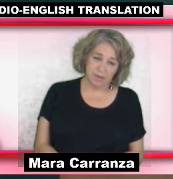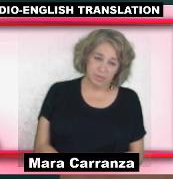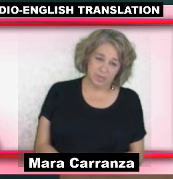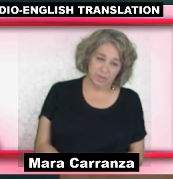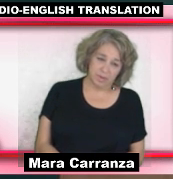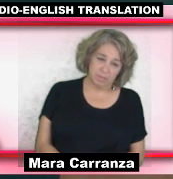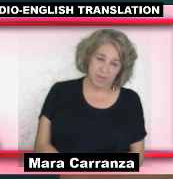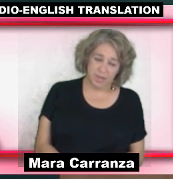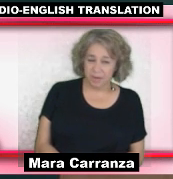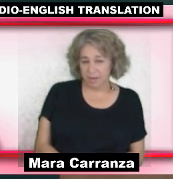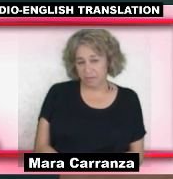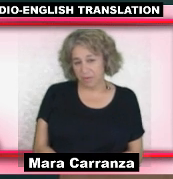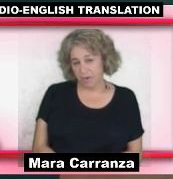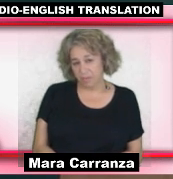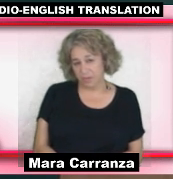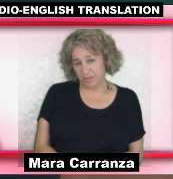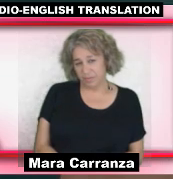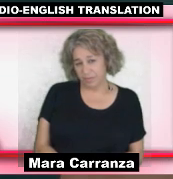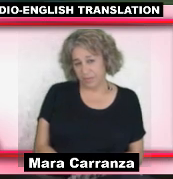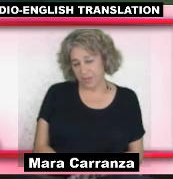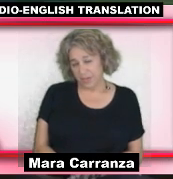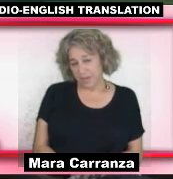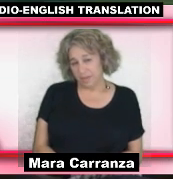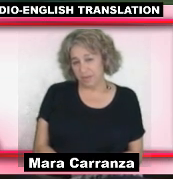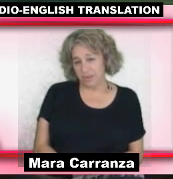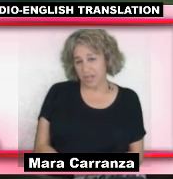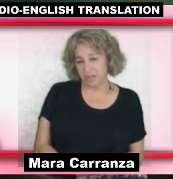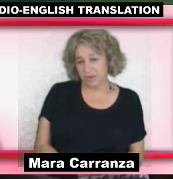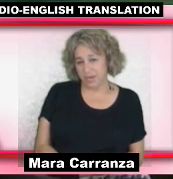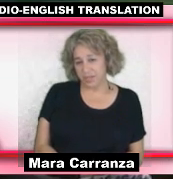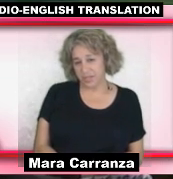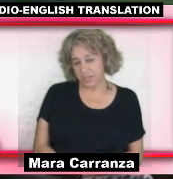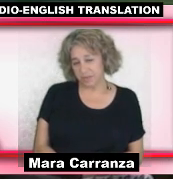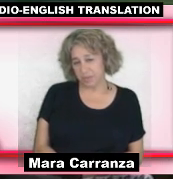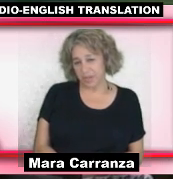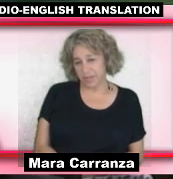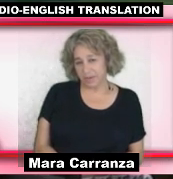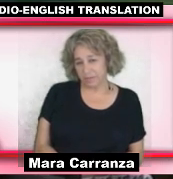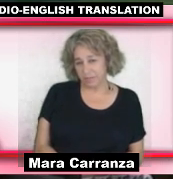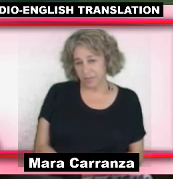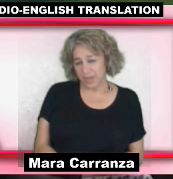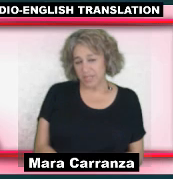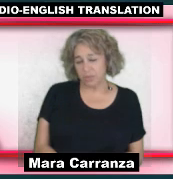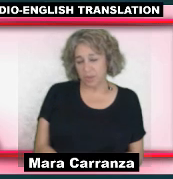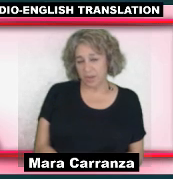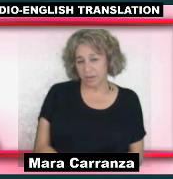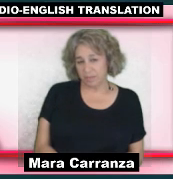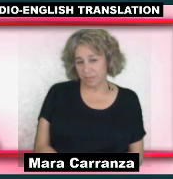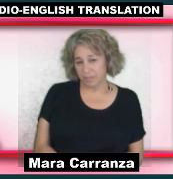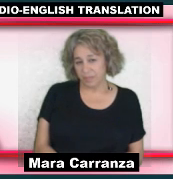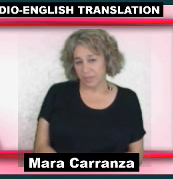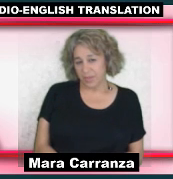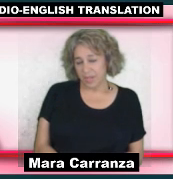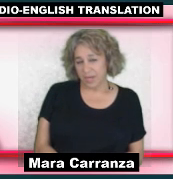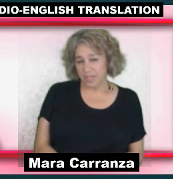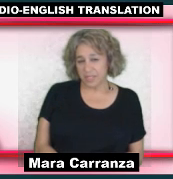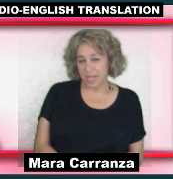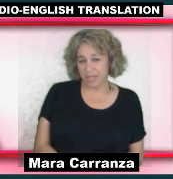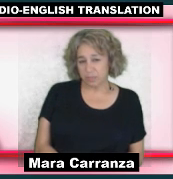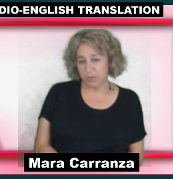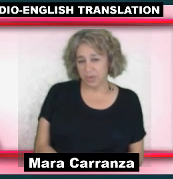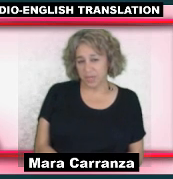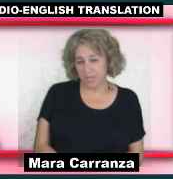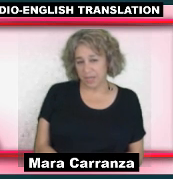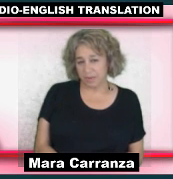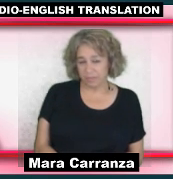something that was been informed they're declarations but this way, let's